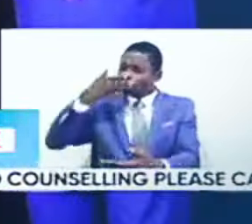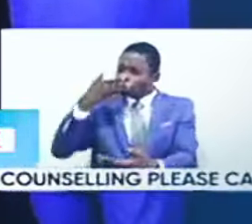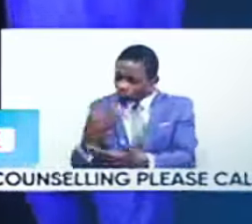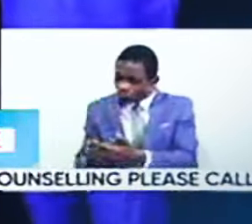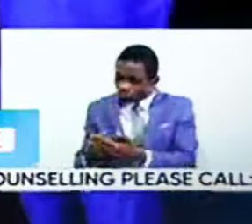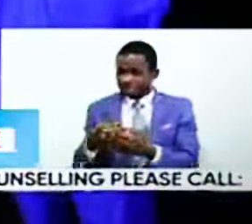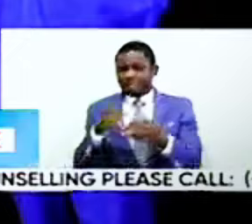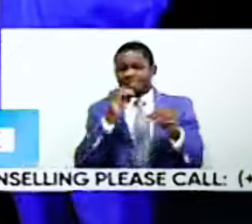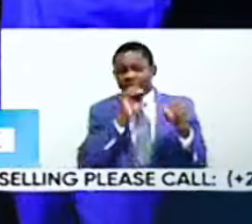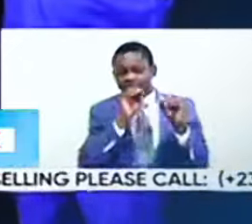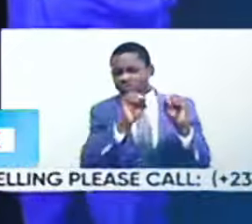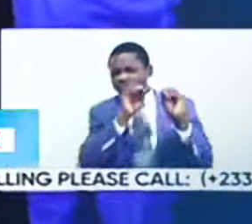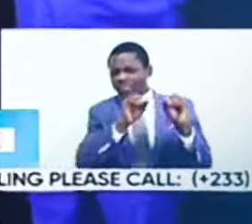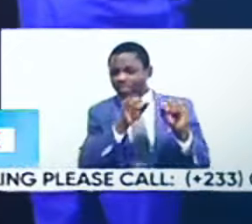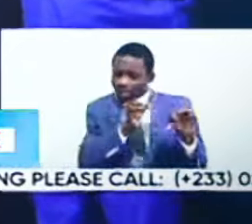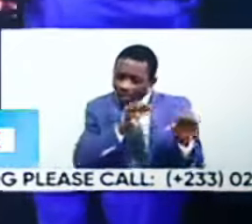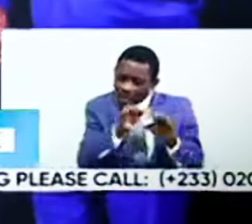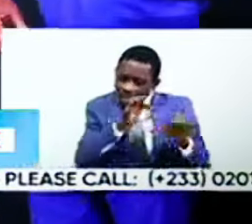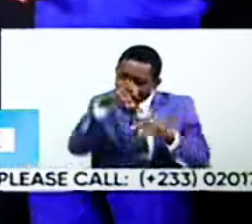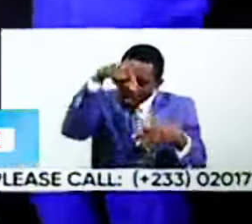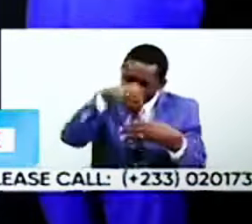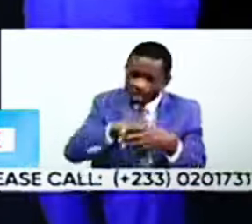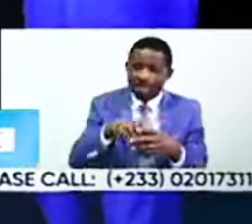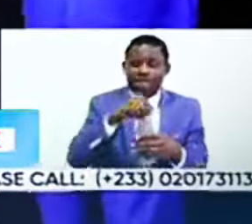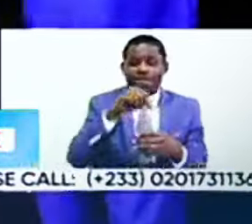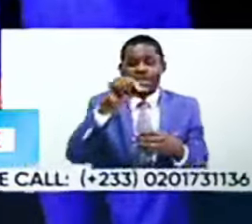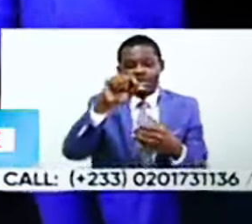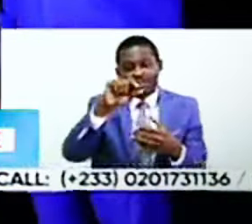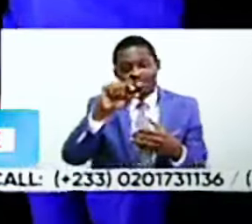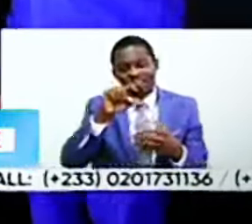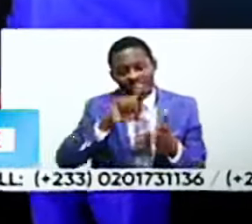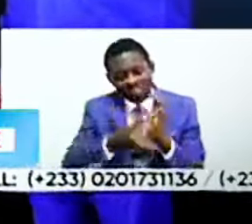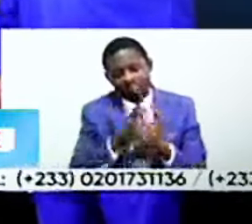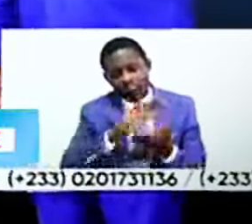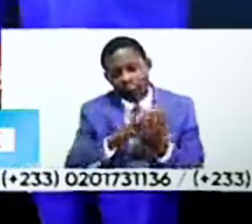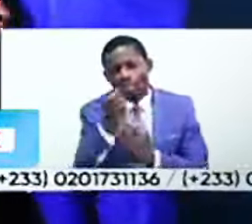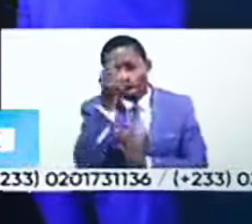power over salvation.